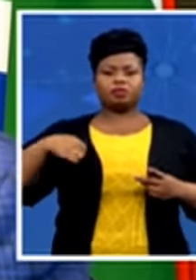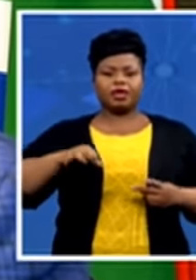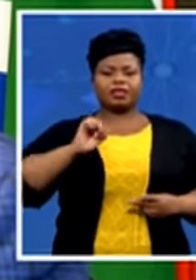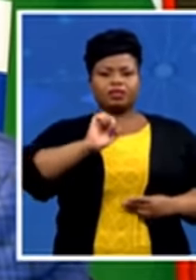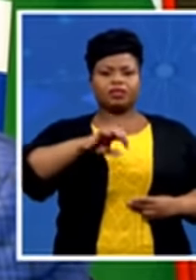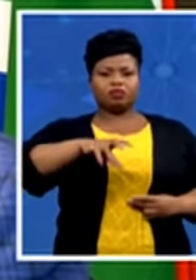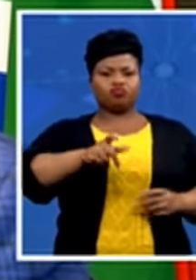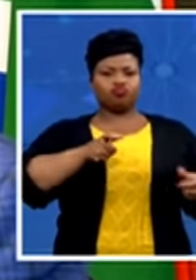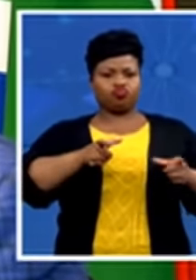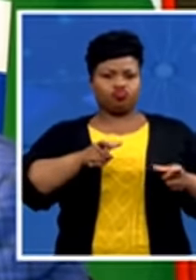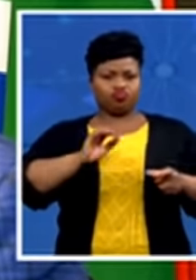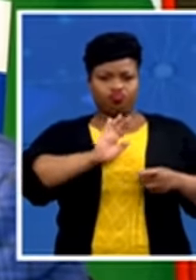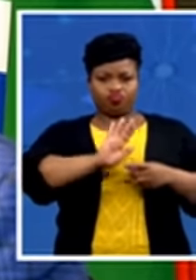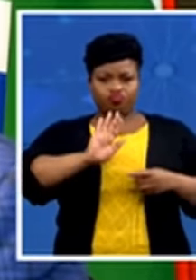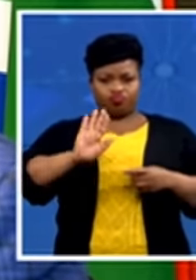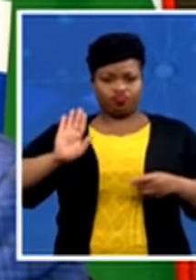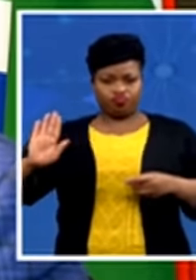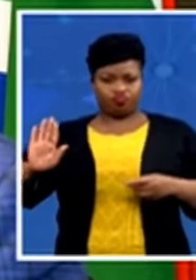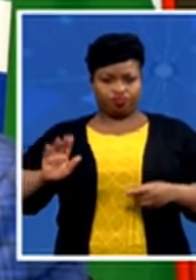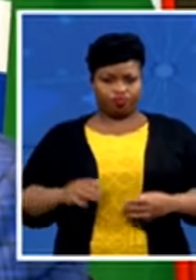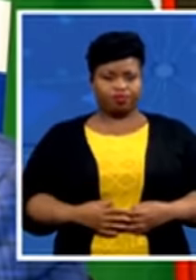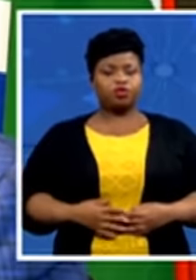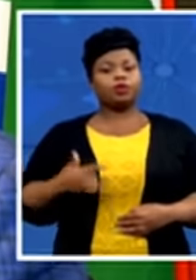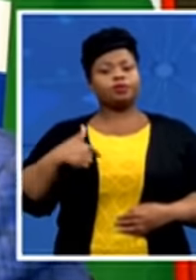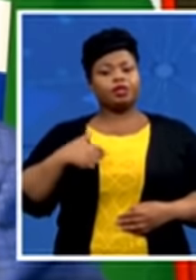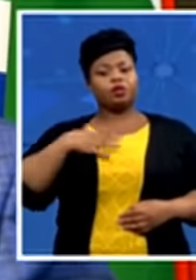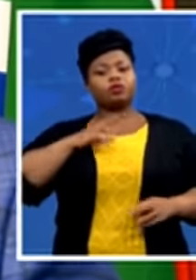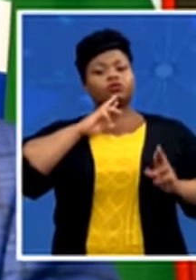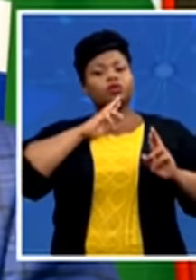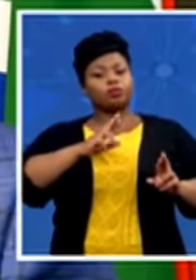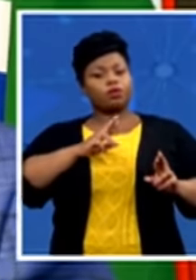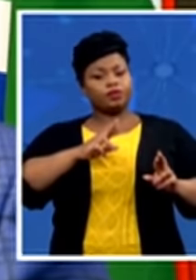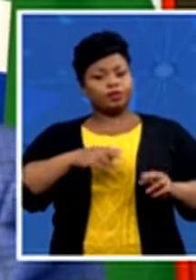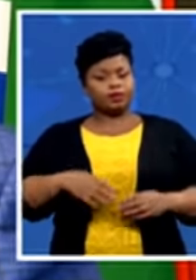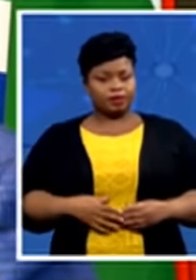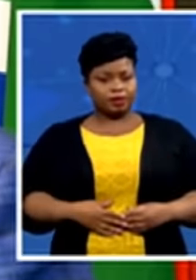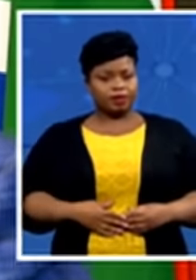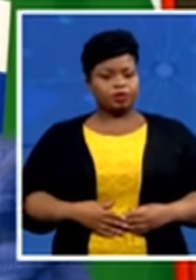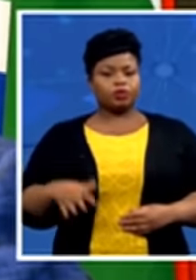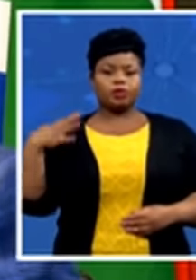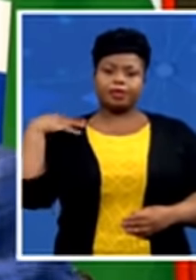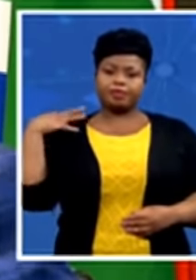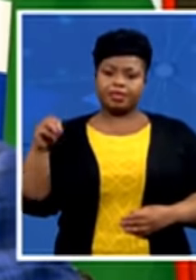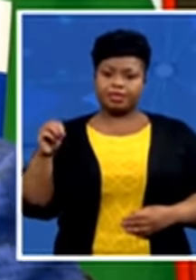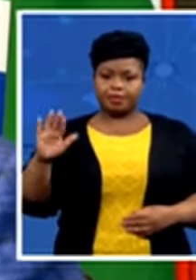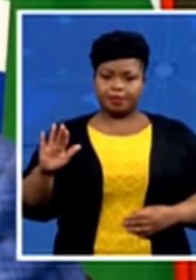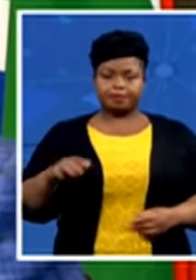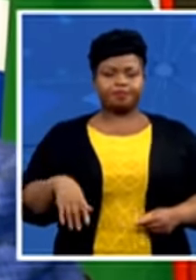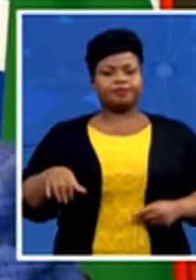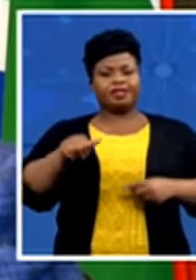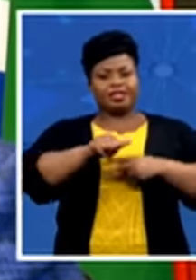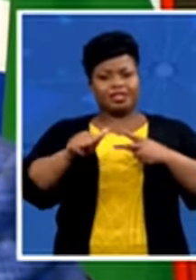So I can report to the Minister, Deputy Minister, that in the case of our